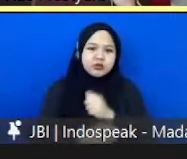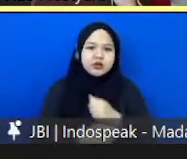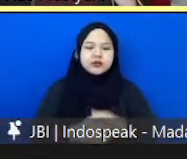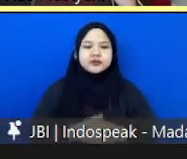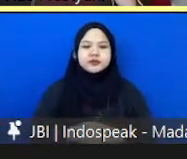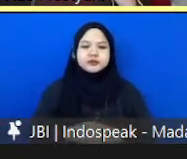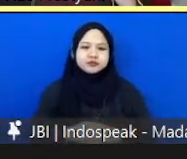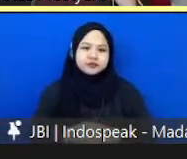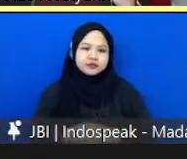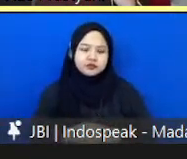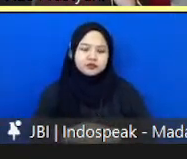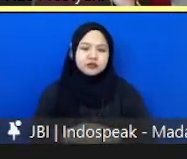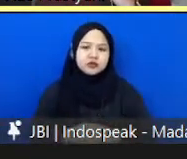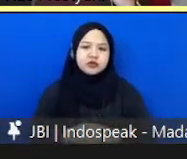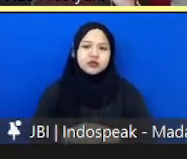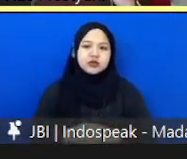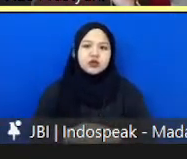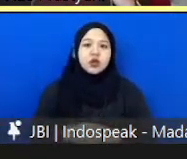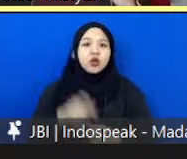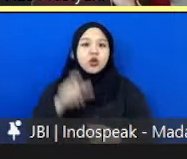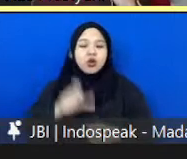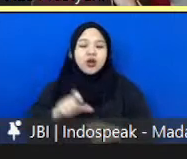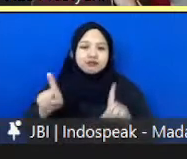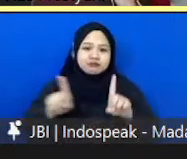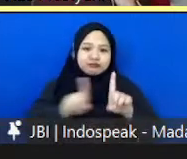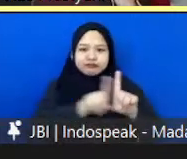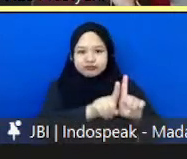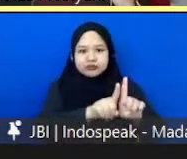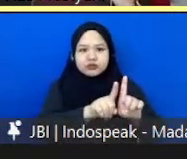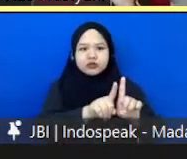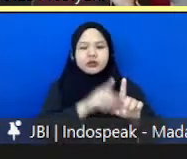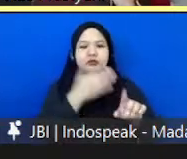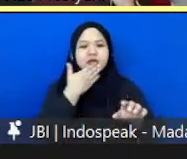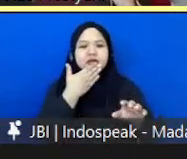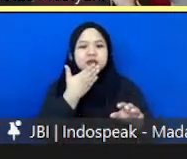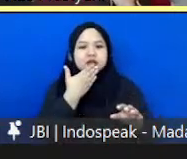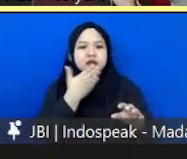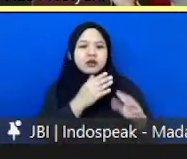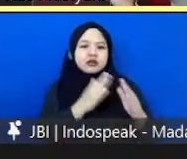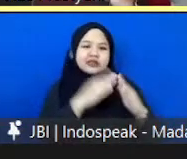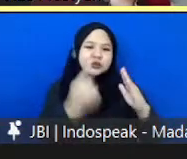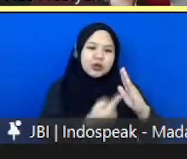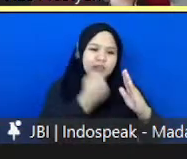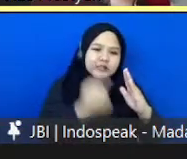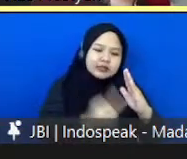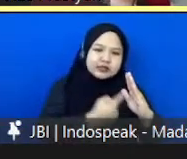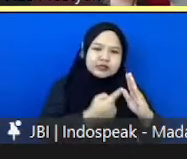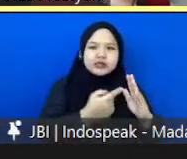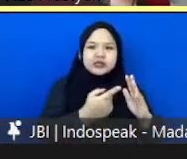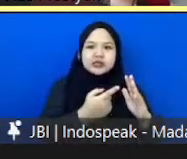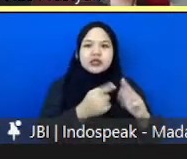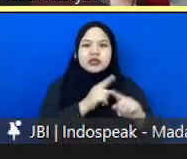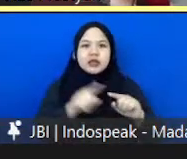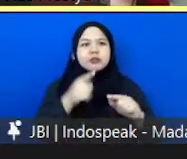18th century, in which a custodial care mostly performed isolation, shifting to providing occupational and vocational